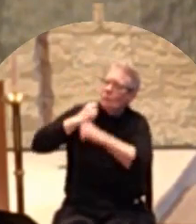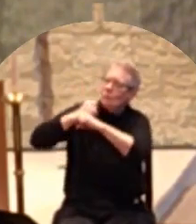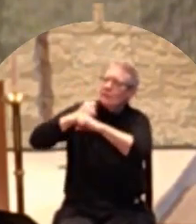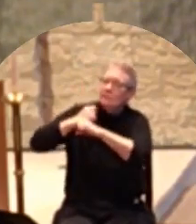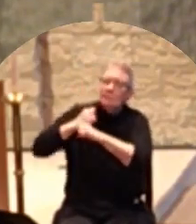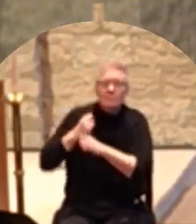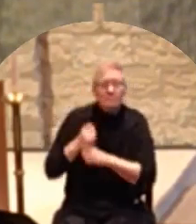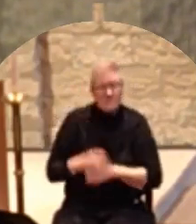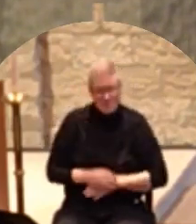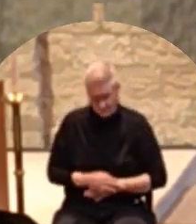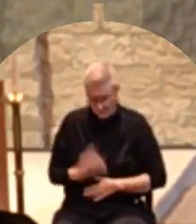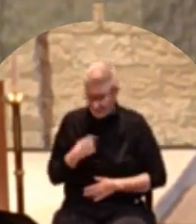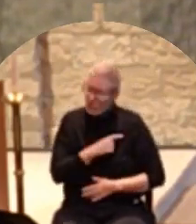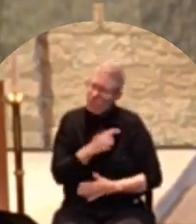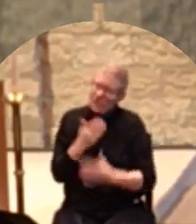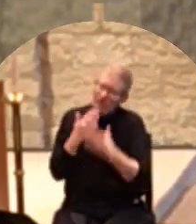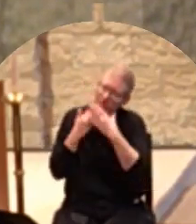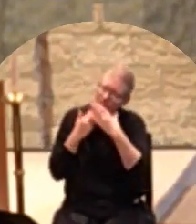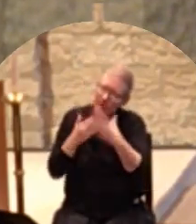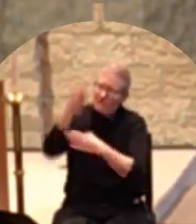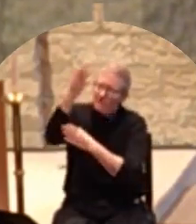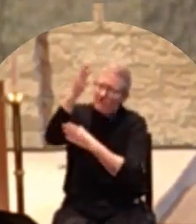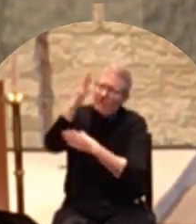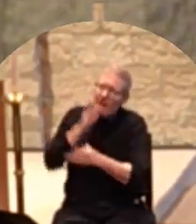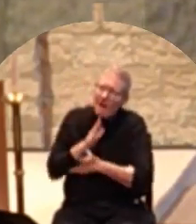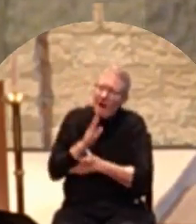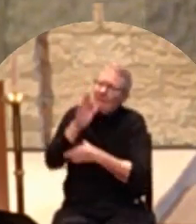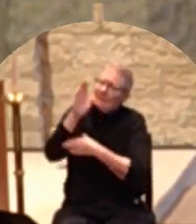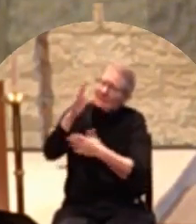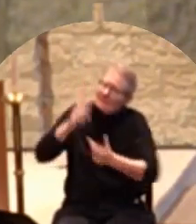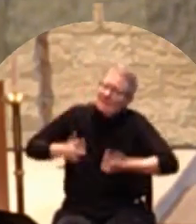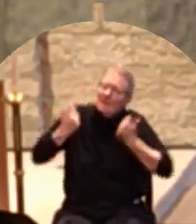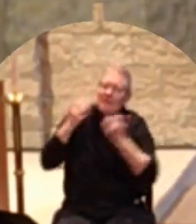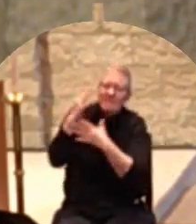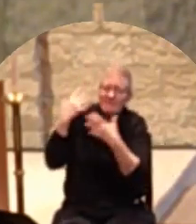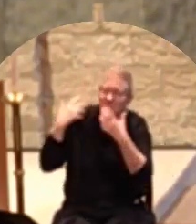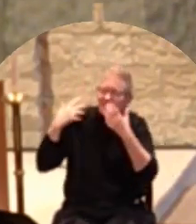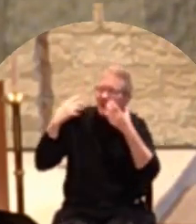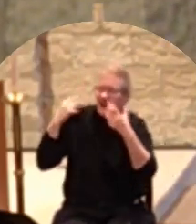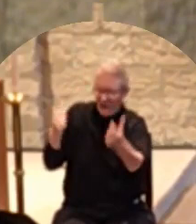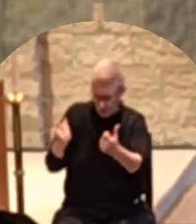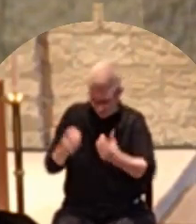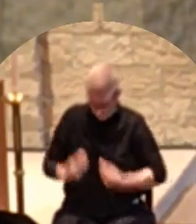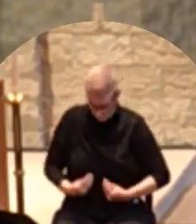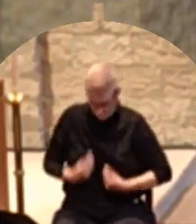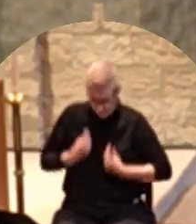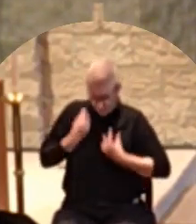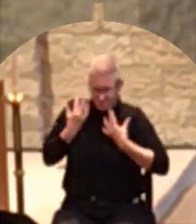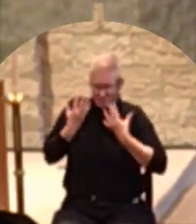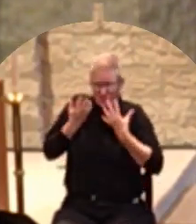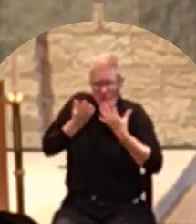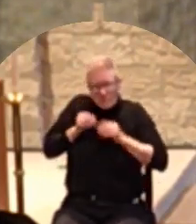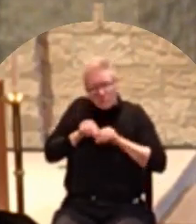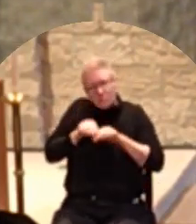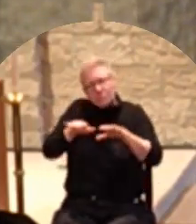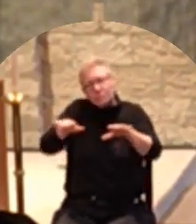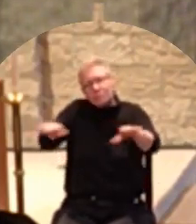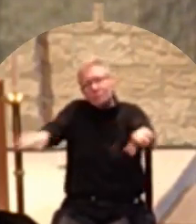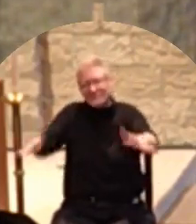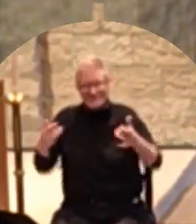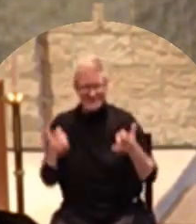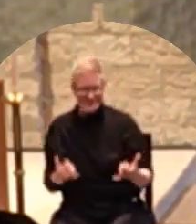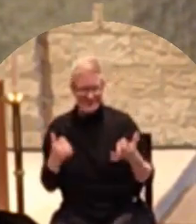of God, flows through us today. And for that, we are indeed grateful. And we say thank